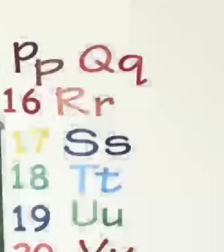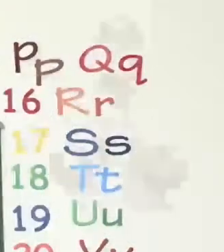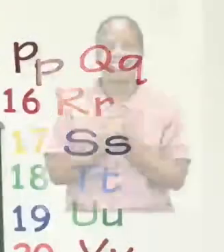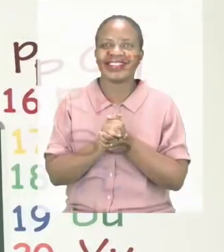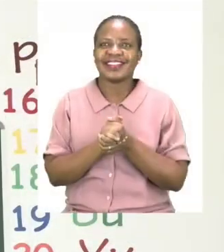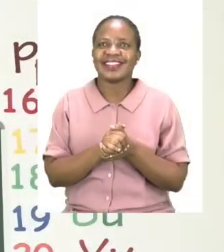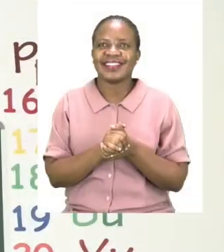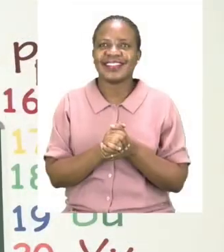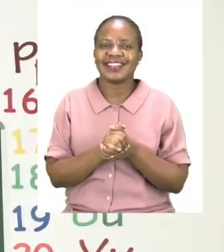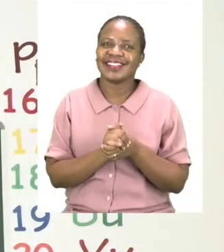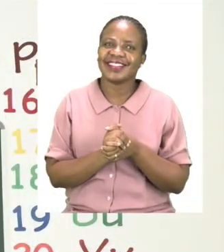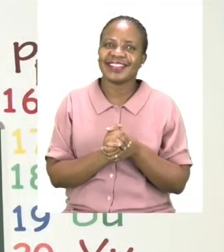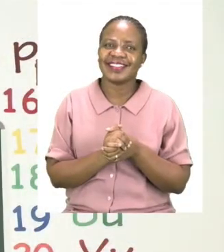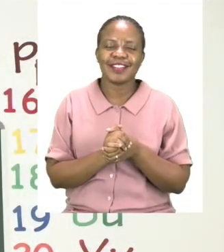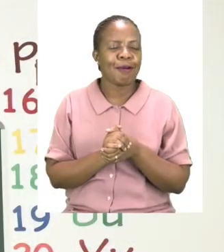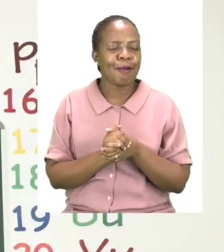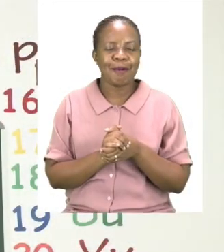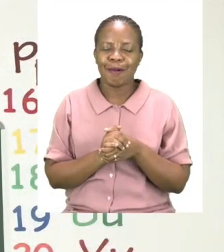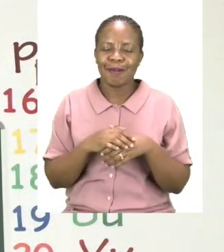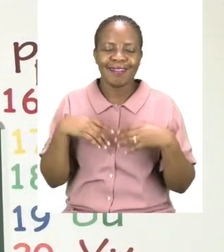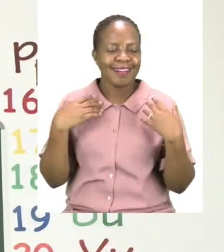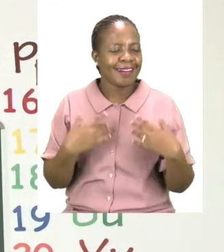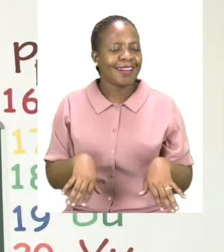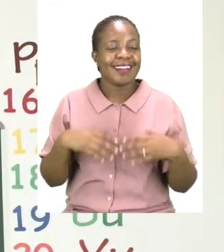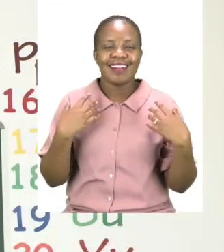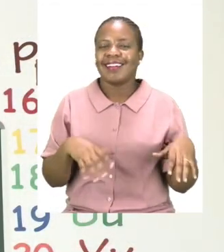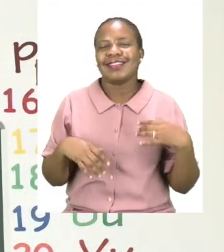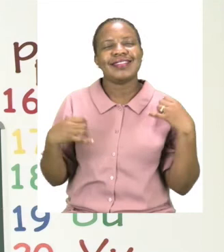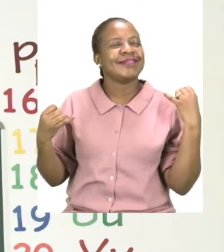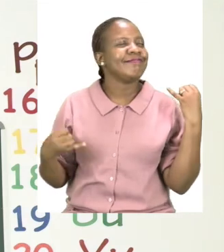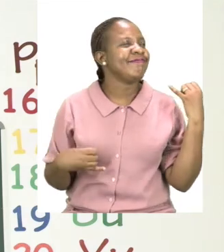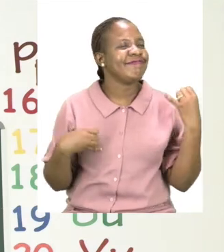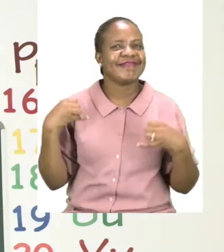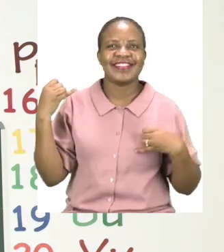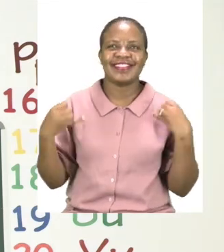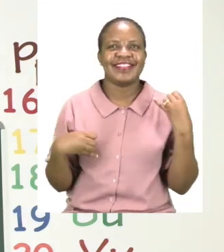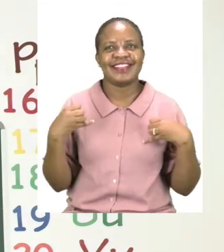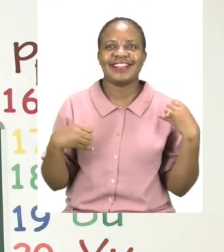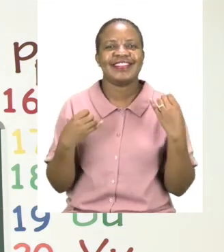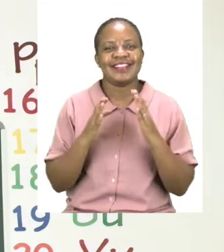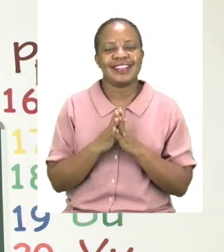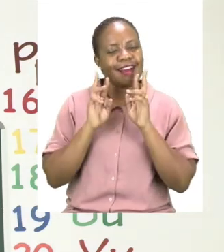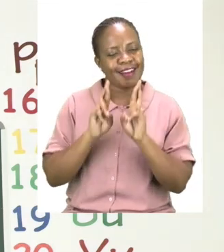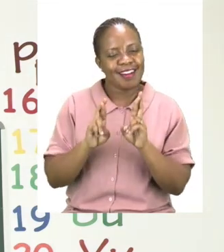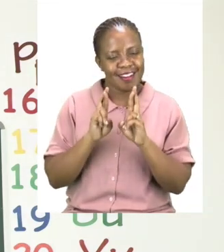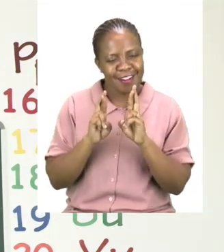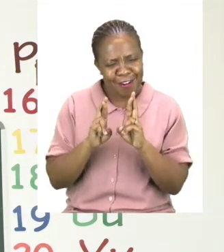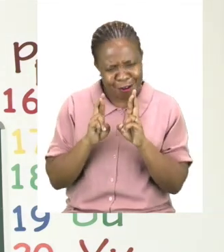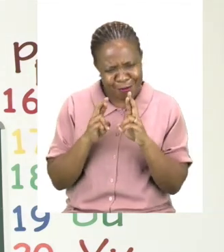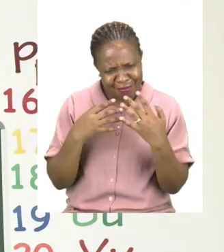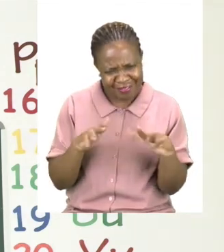Well I had an amazing time during this lesson. I hope you managed to finish all your